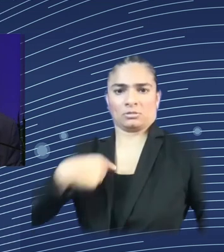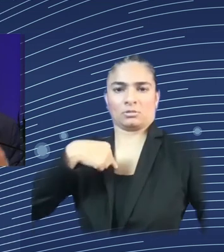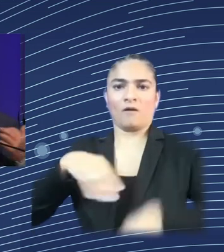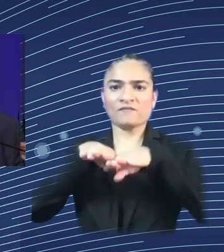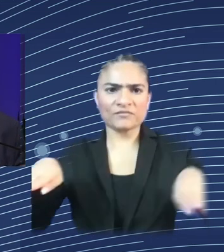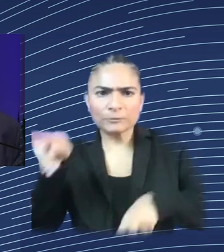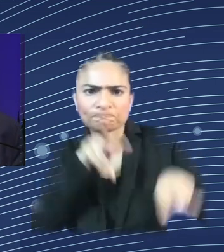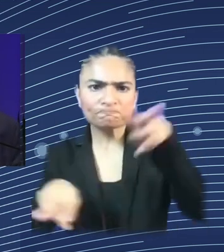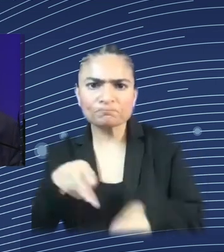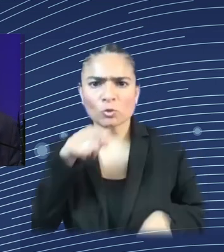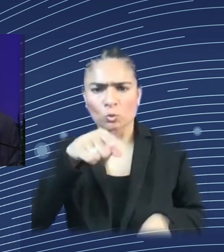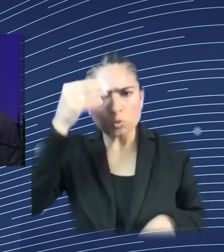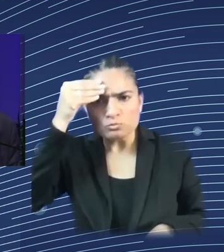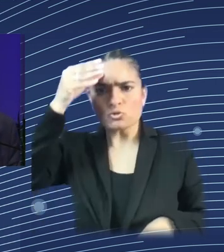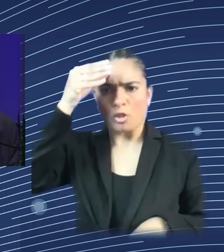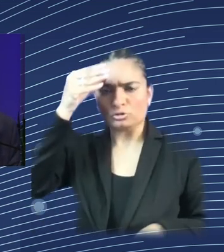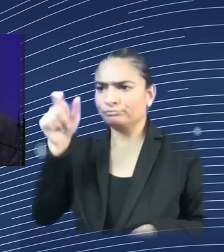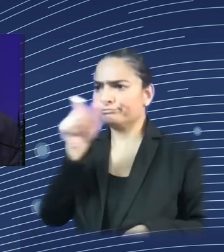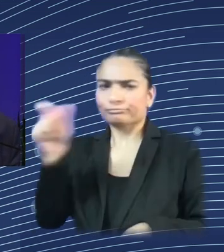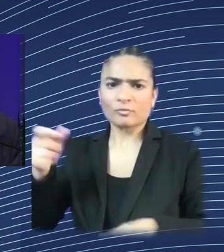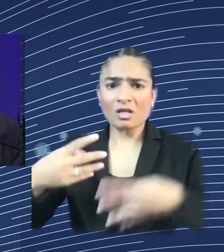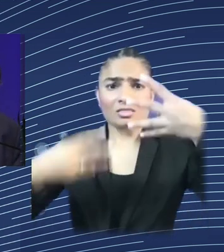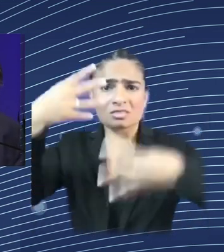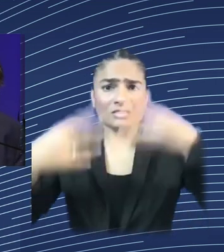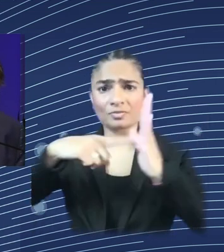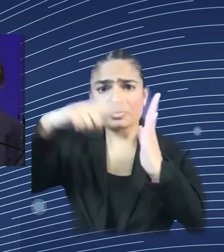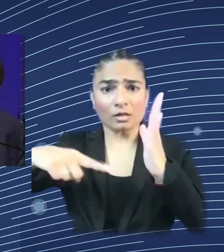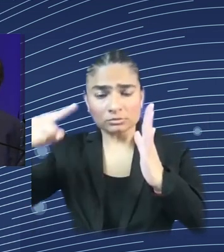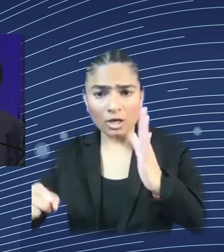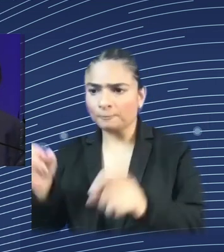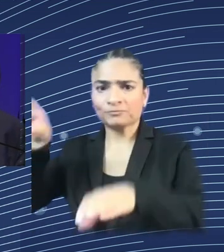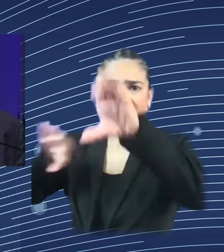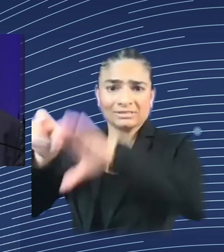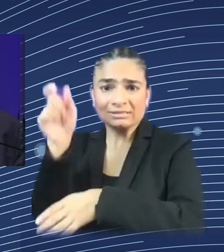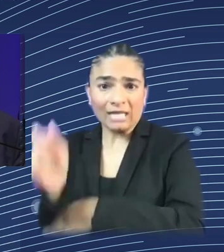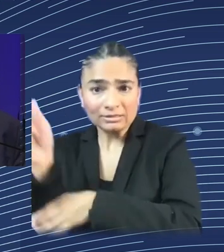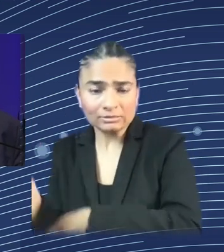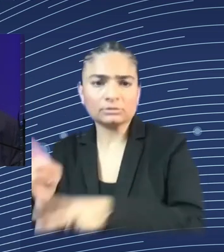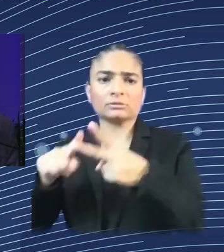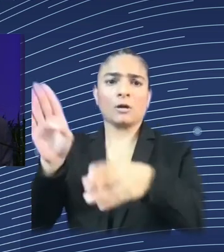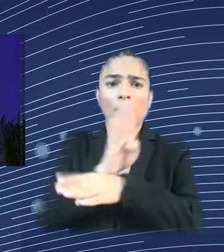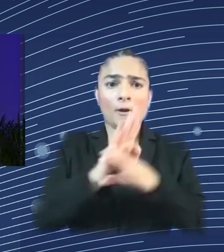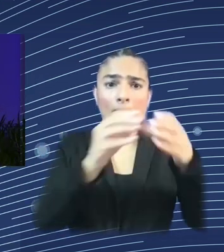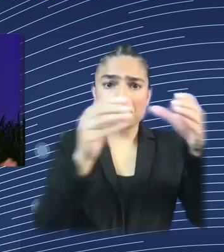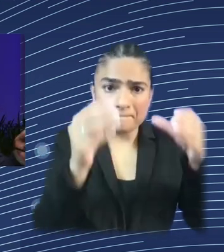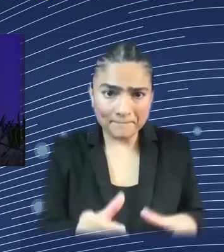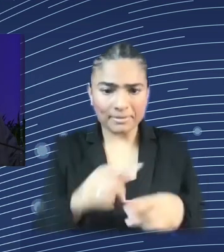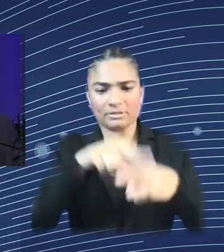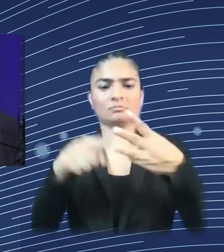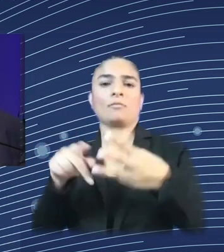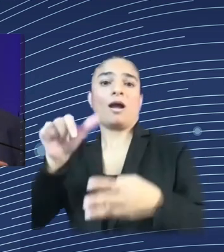give, due to artificial intelligence, more techniques. Natural languages processing. If you